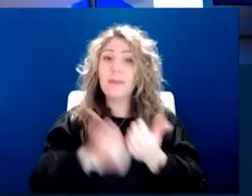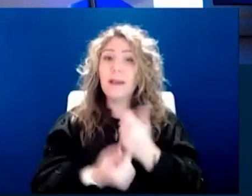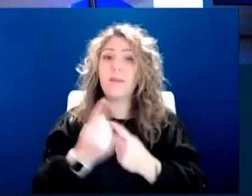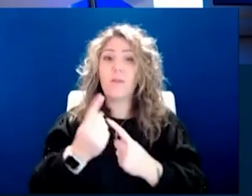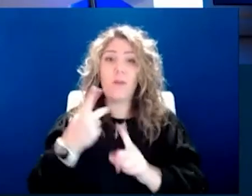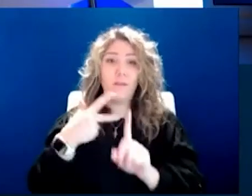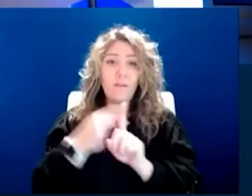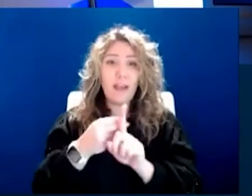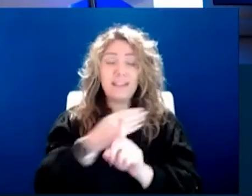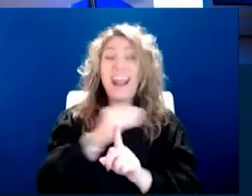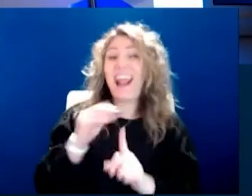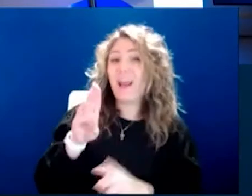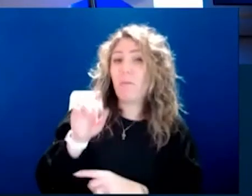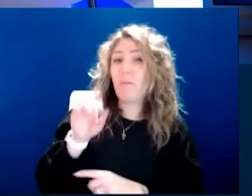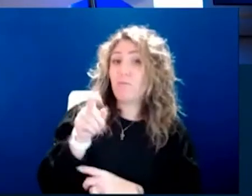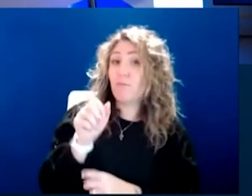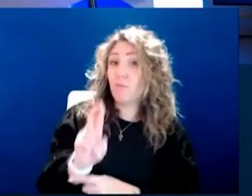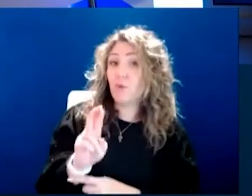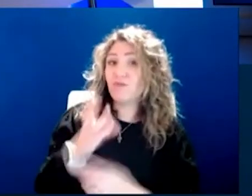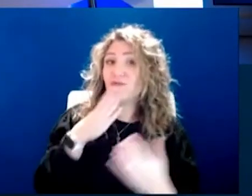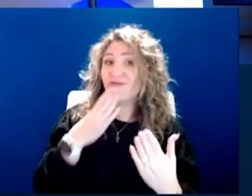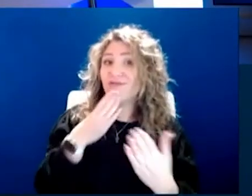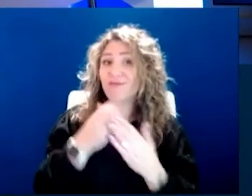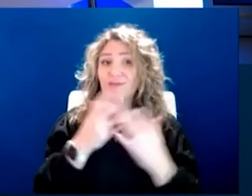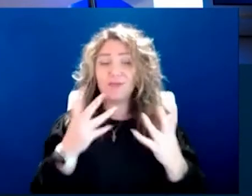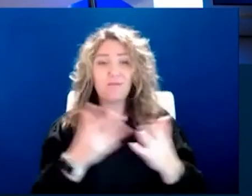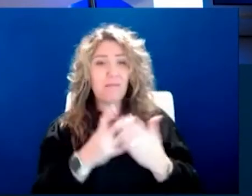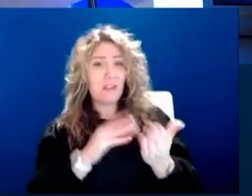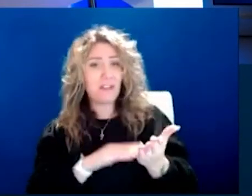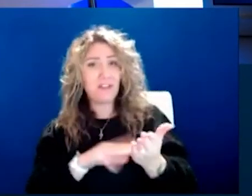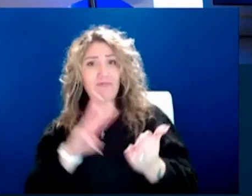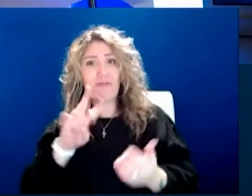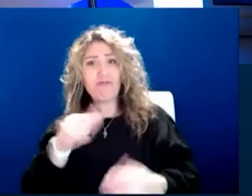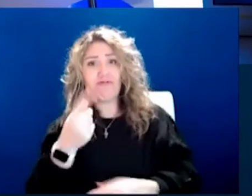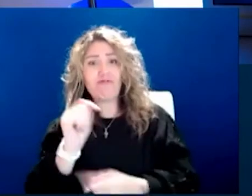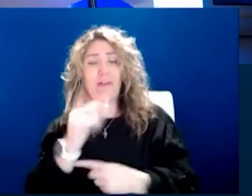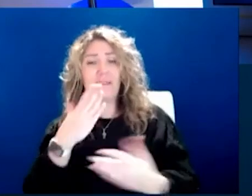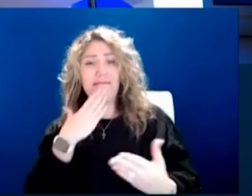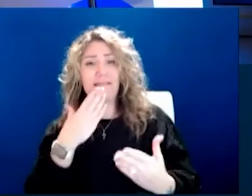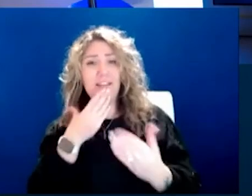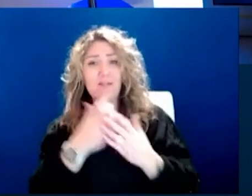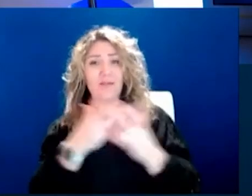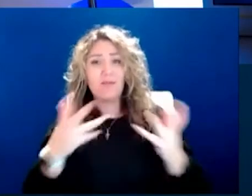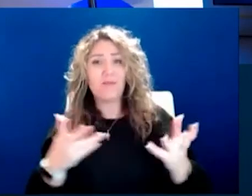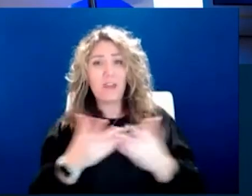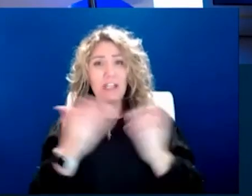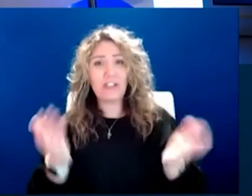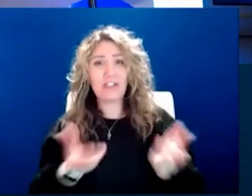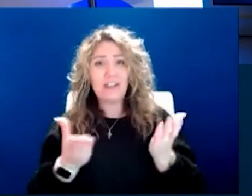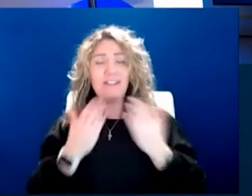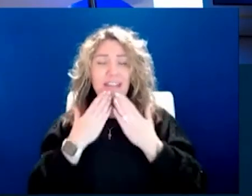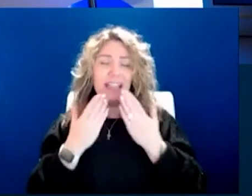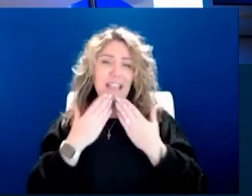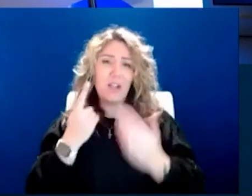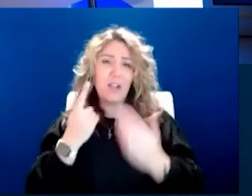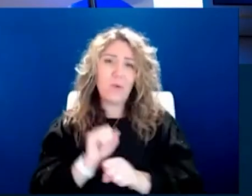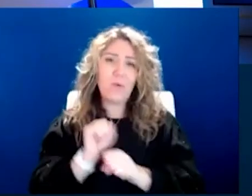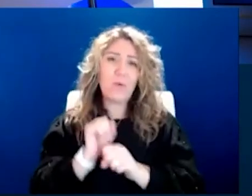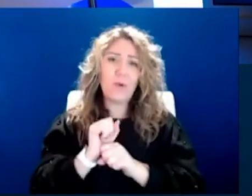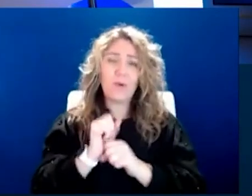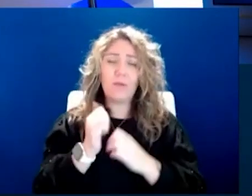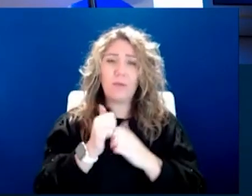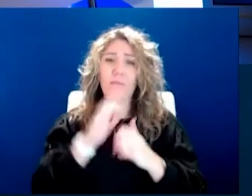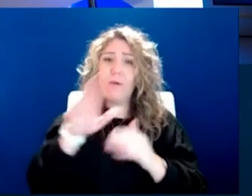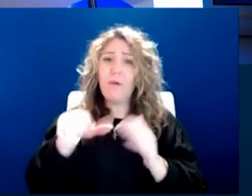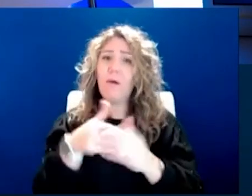boosted. Thank you for that. Dr. Wright, thank you so much for being with us. Thank you for all of the work that you're doing with our deceased patients. We appreciate you.